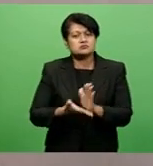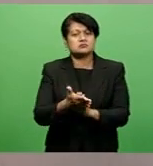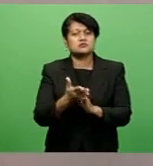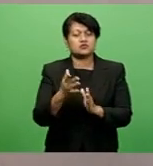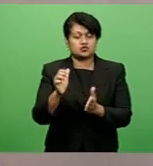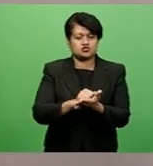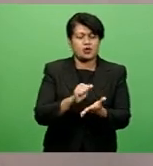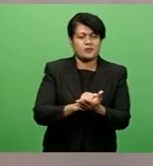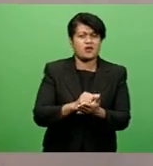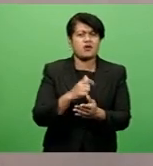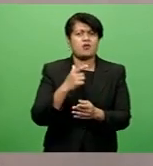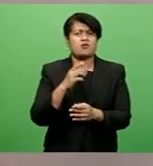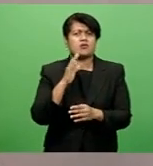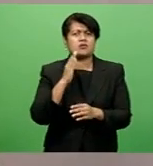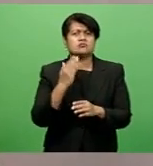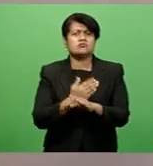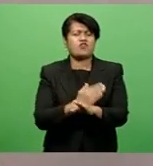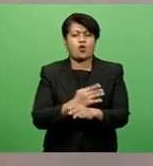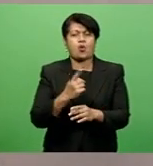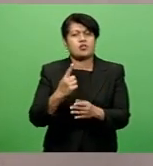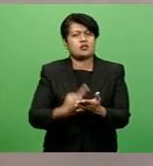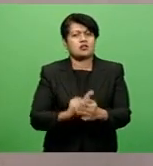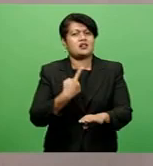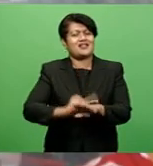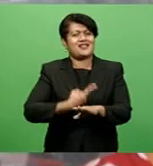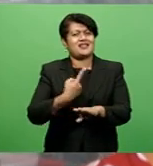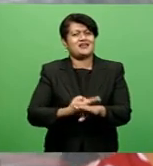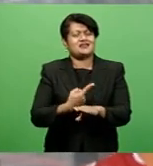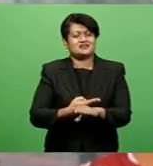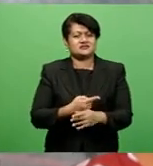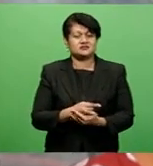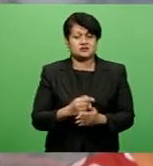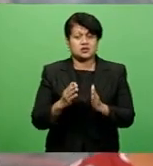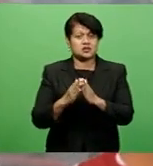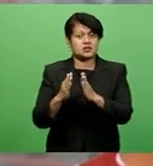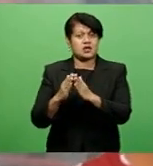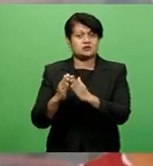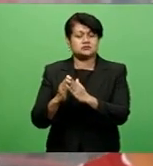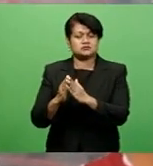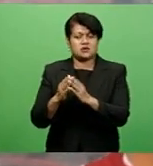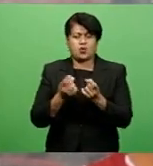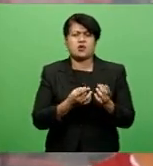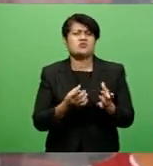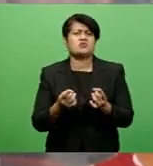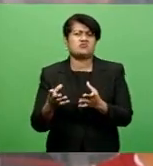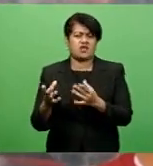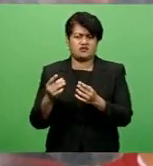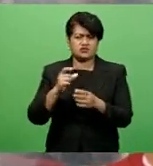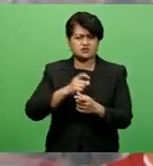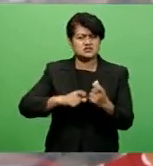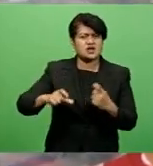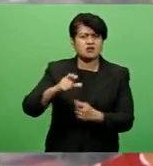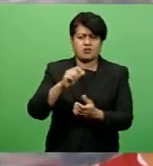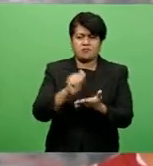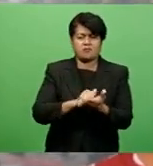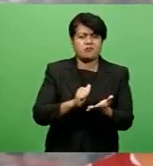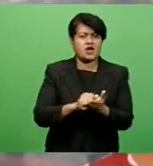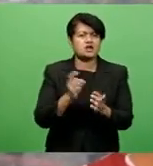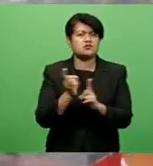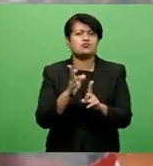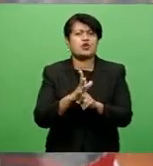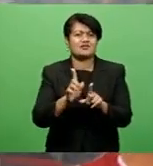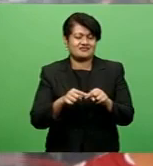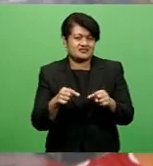late. Even when we are here early, the town is all crowded up. I'm preparing for the cyclone. I'm buying all the things so